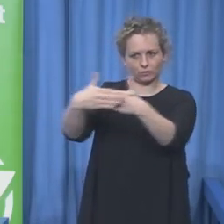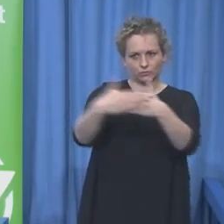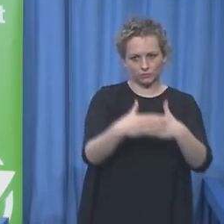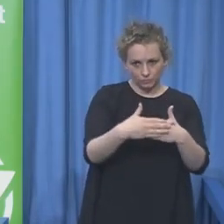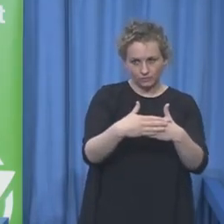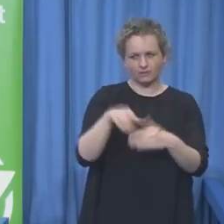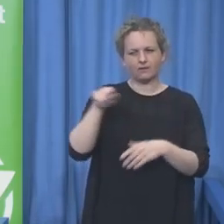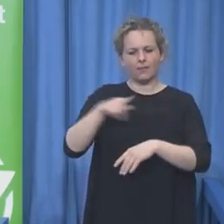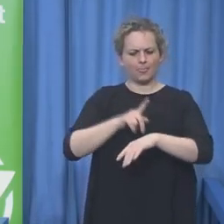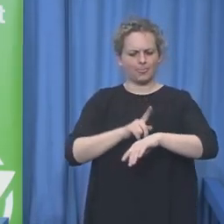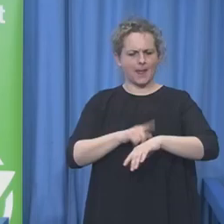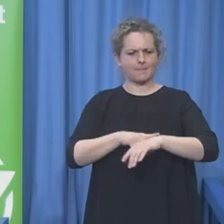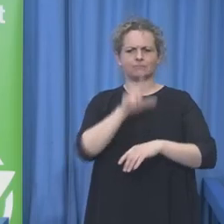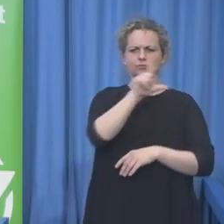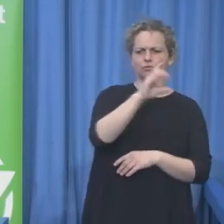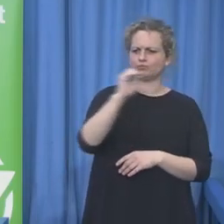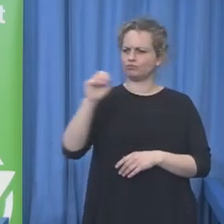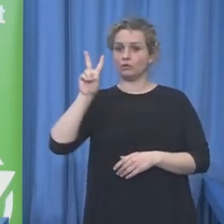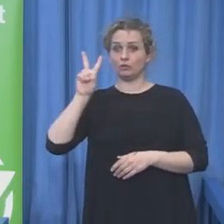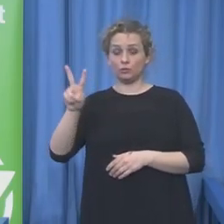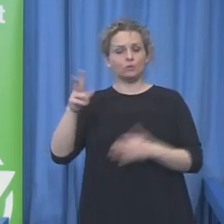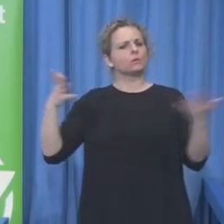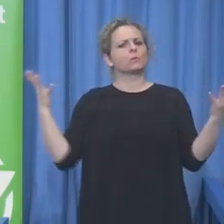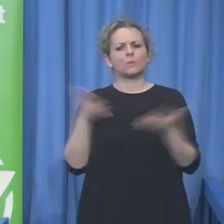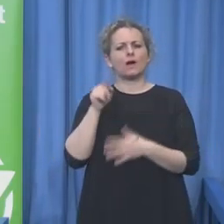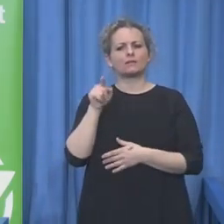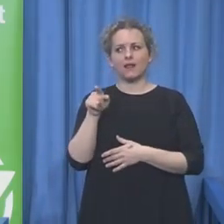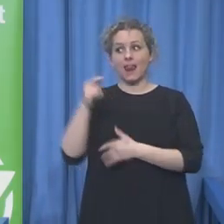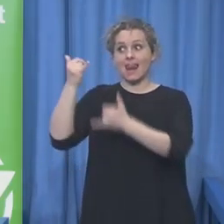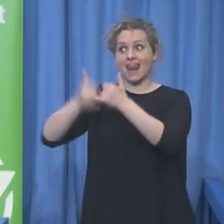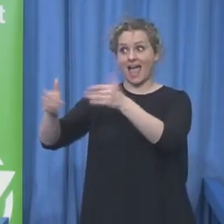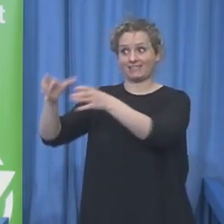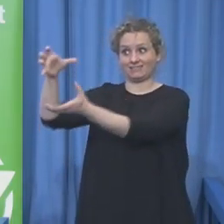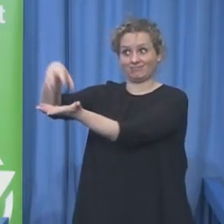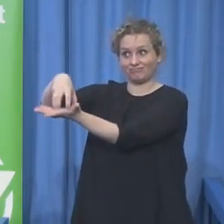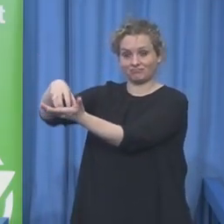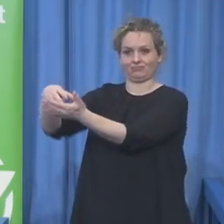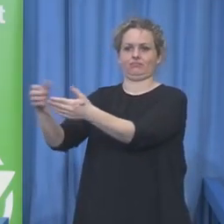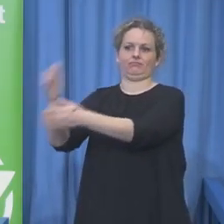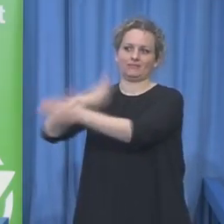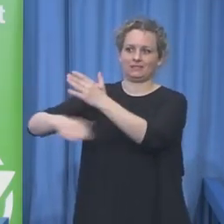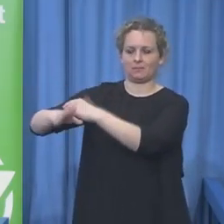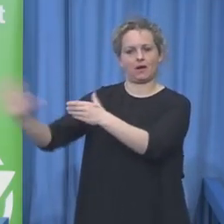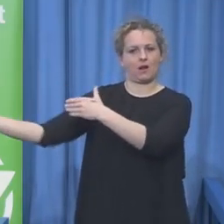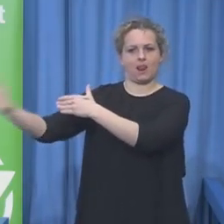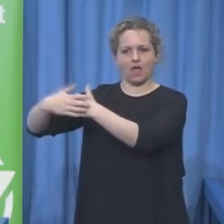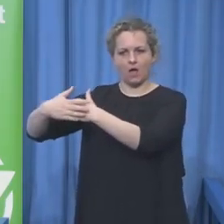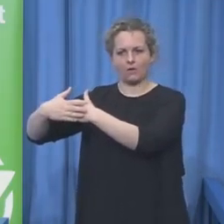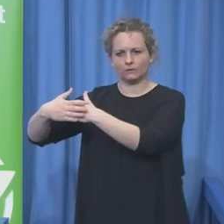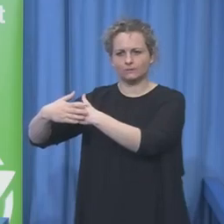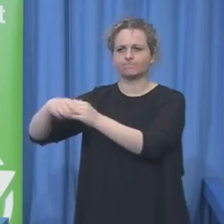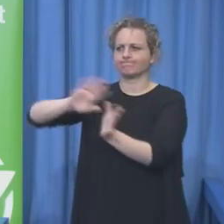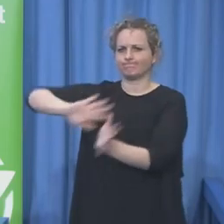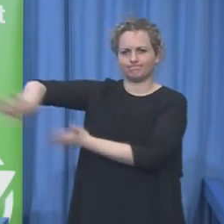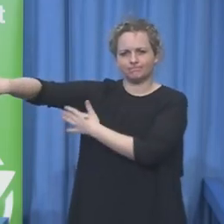Transition and how agencies can reduce their involvement. The first is we are working to develop